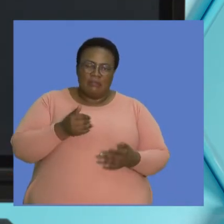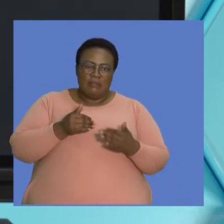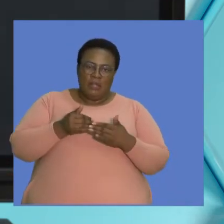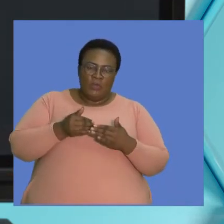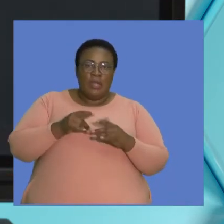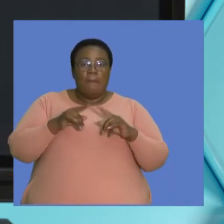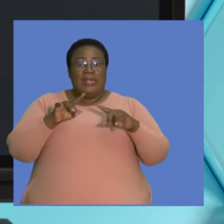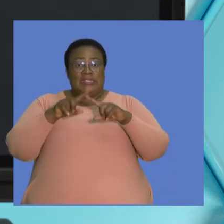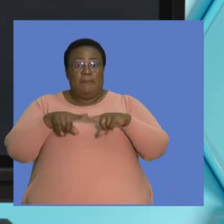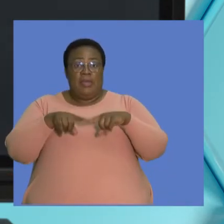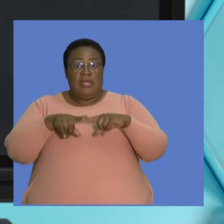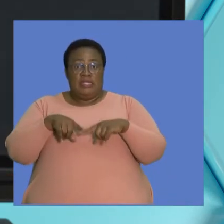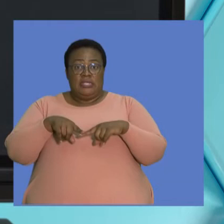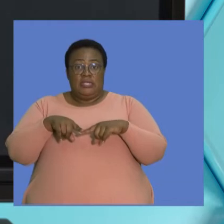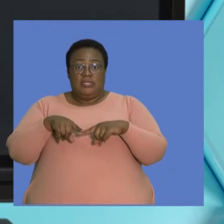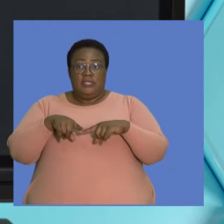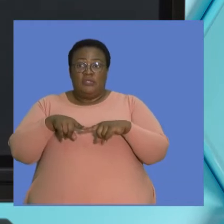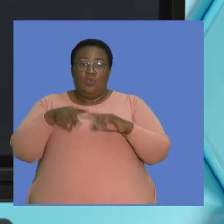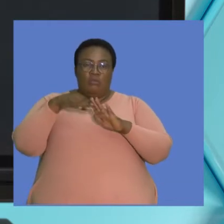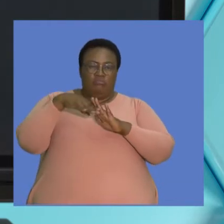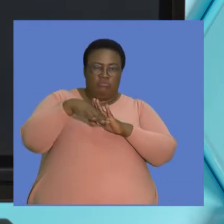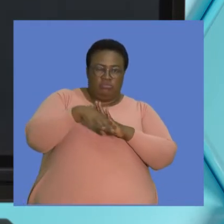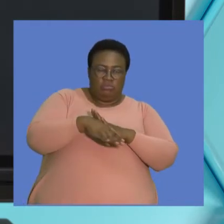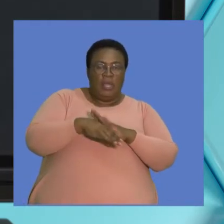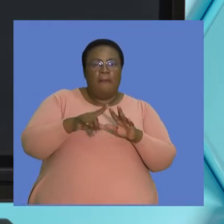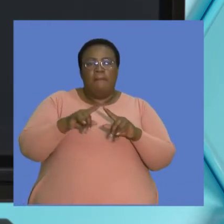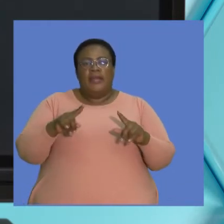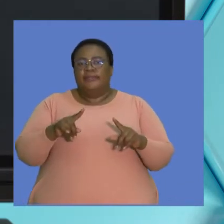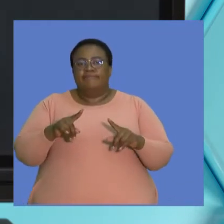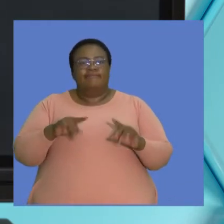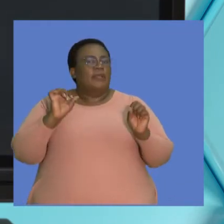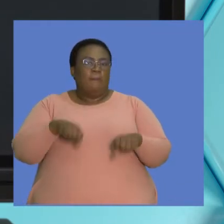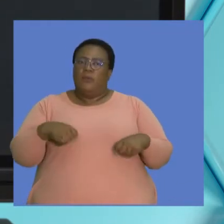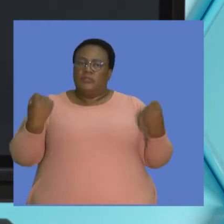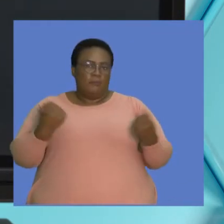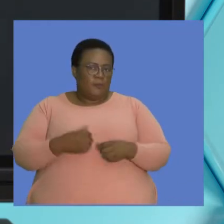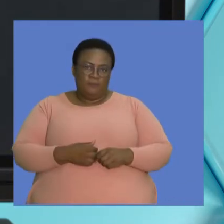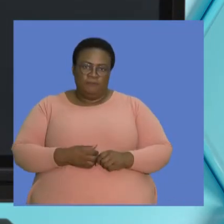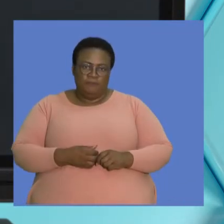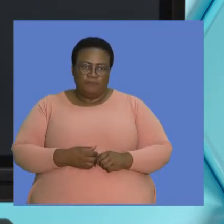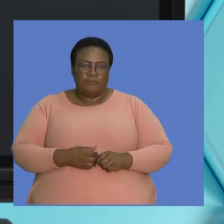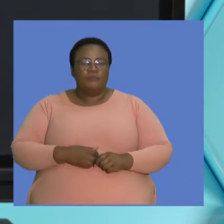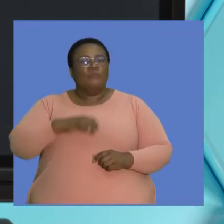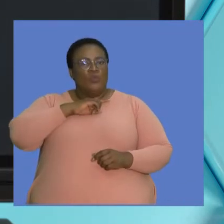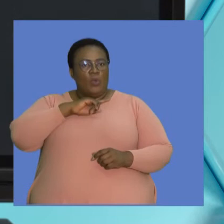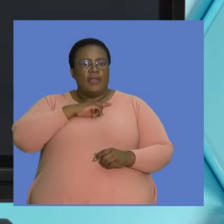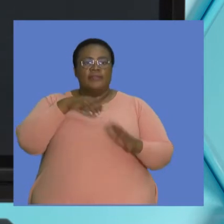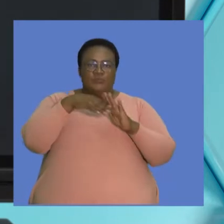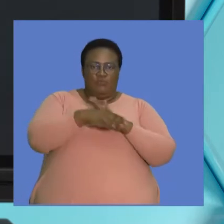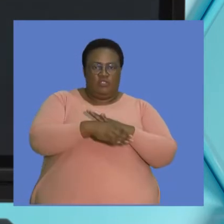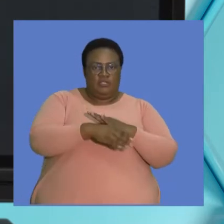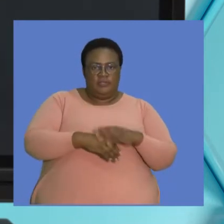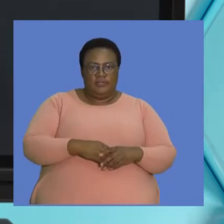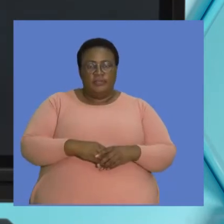amount depending on the rate of depreciation, but it's really unlikely that that will be the case, right? Why? Because of